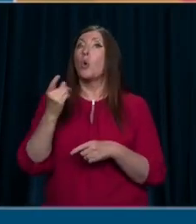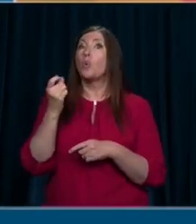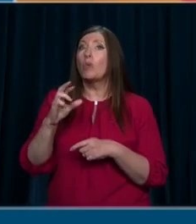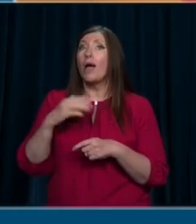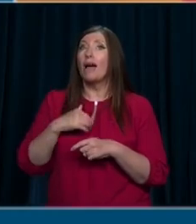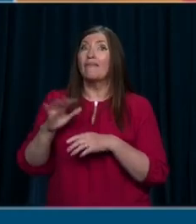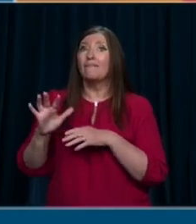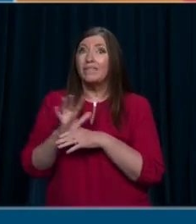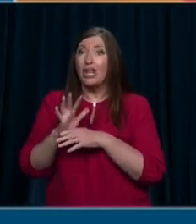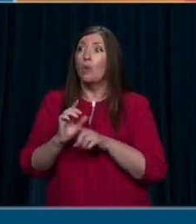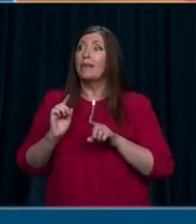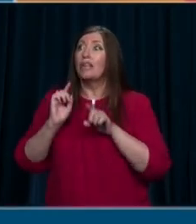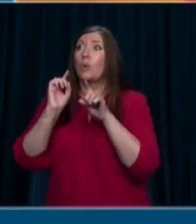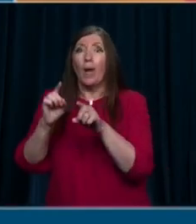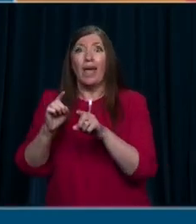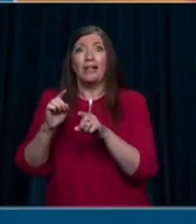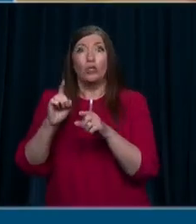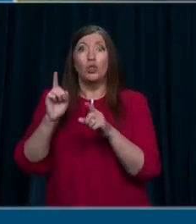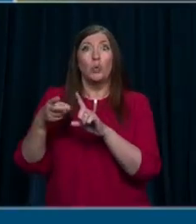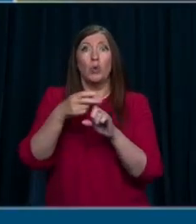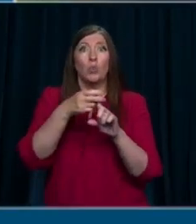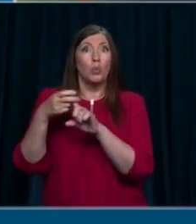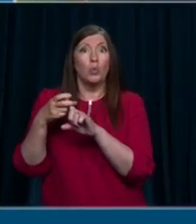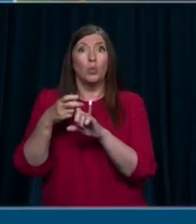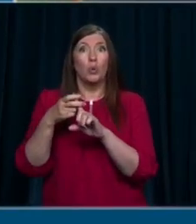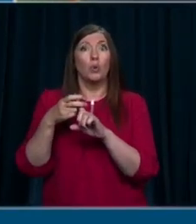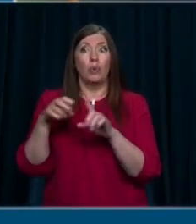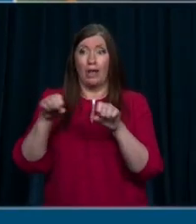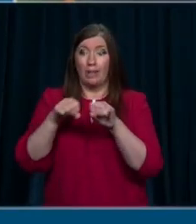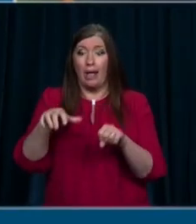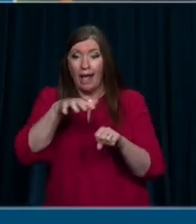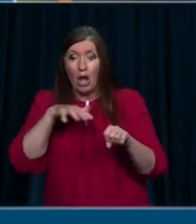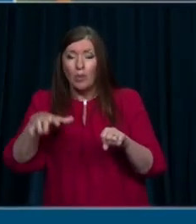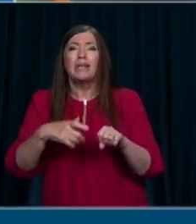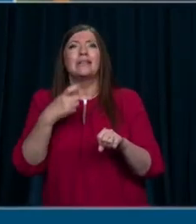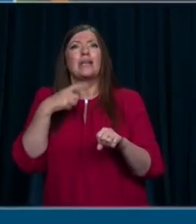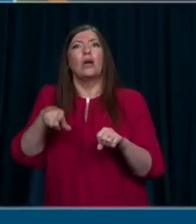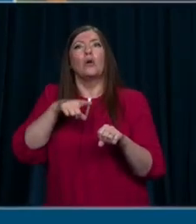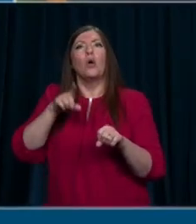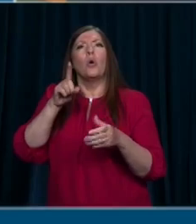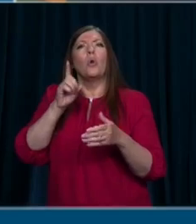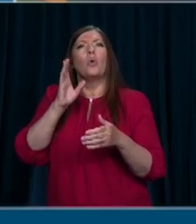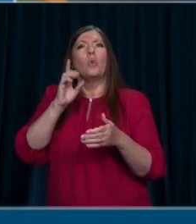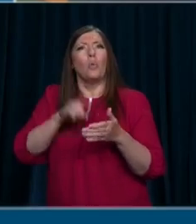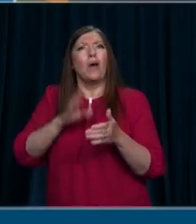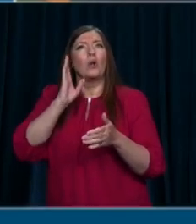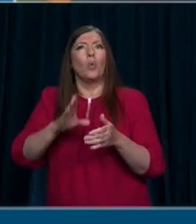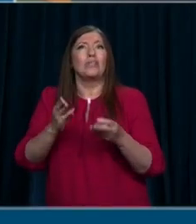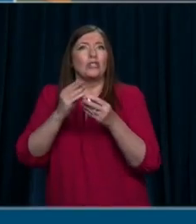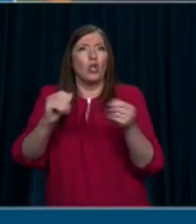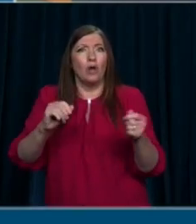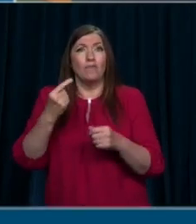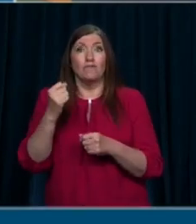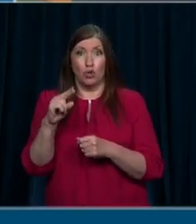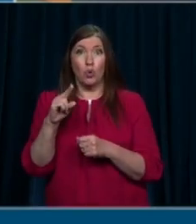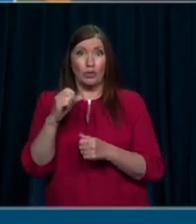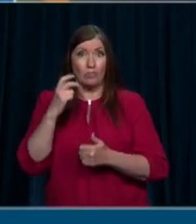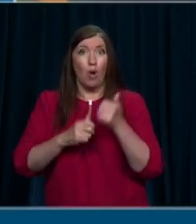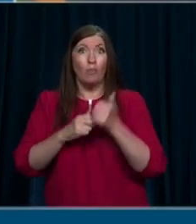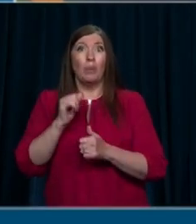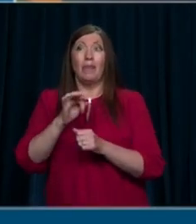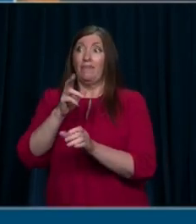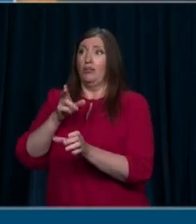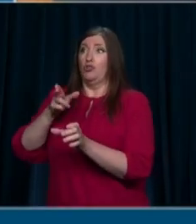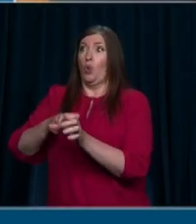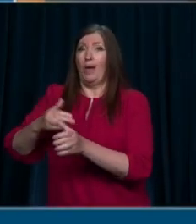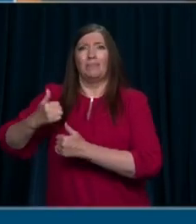in which he went in front of a recruitment station and said that, what would solve the goons' problem is if they join the military. As a